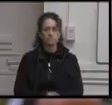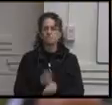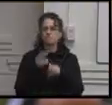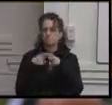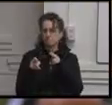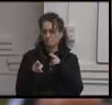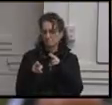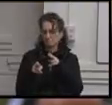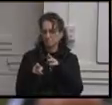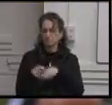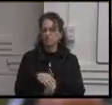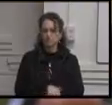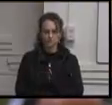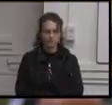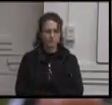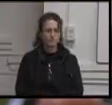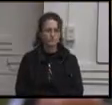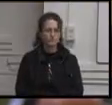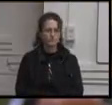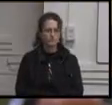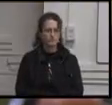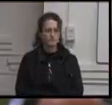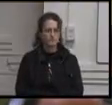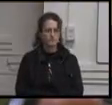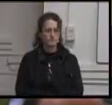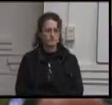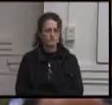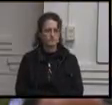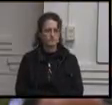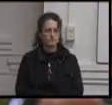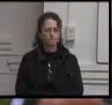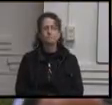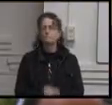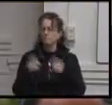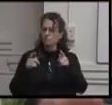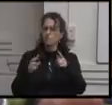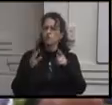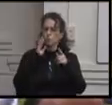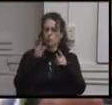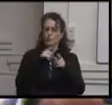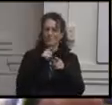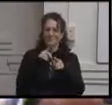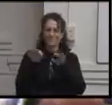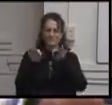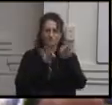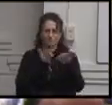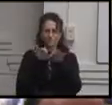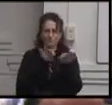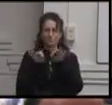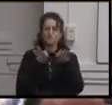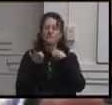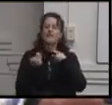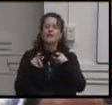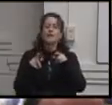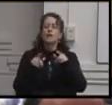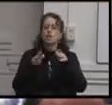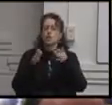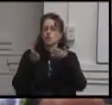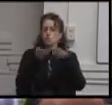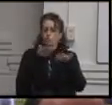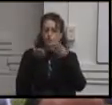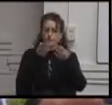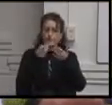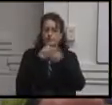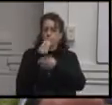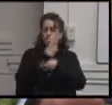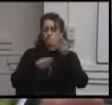the assumptions I think that we're going on for level services, level funding, are basically good ones.